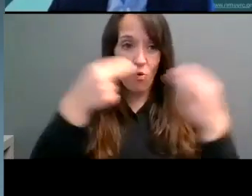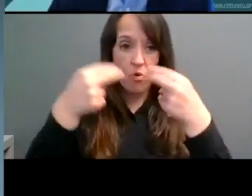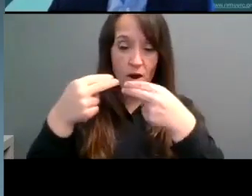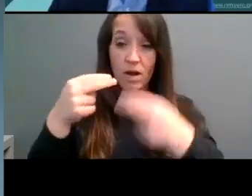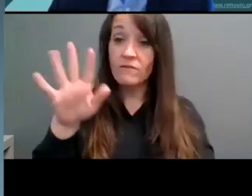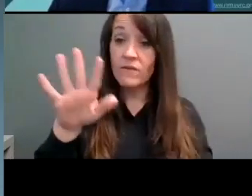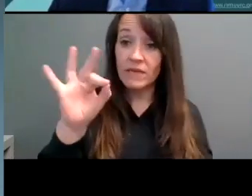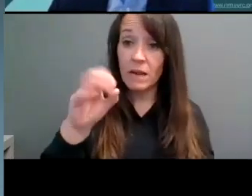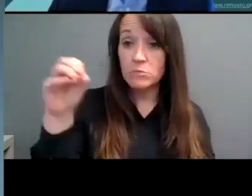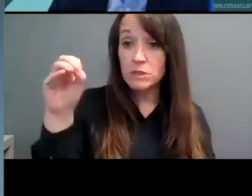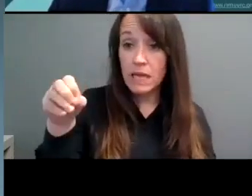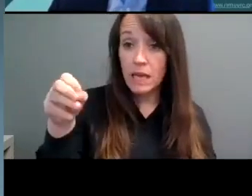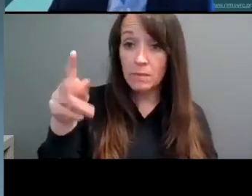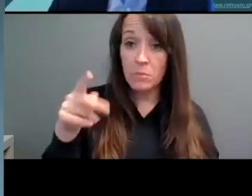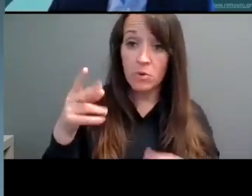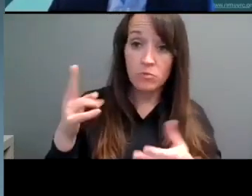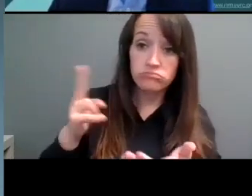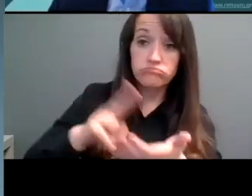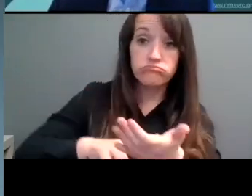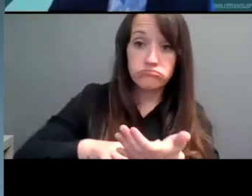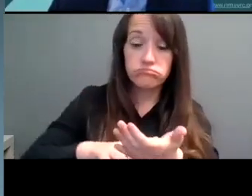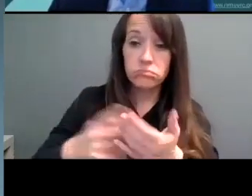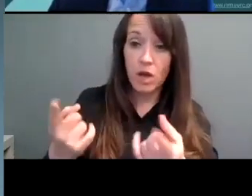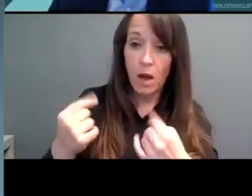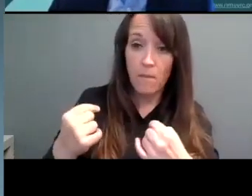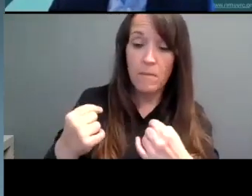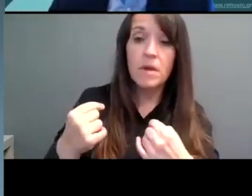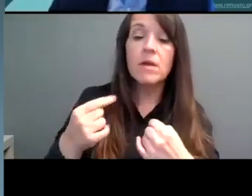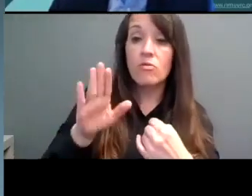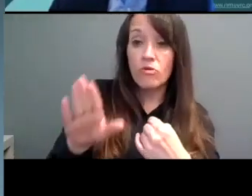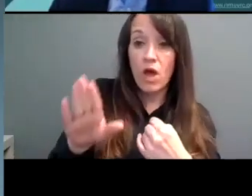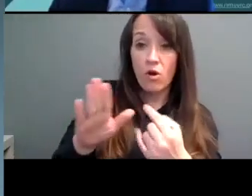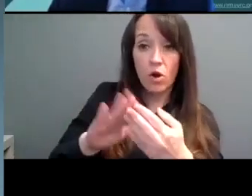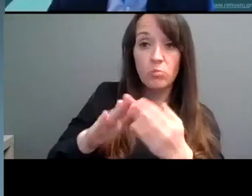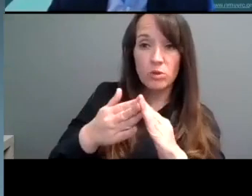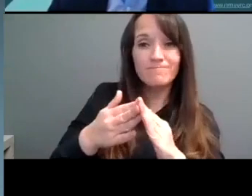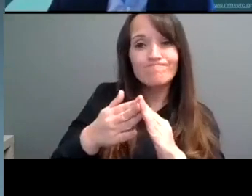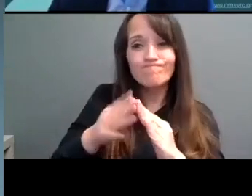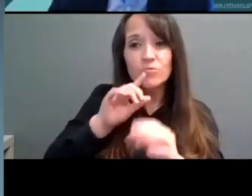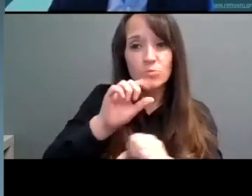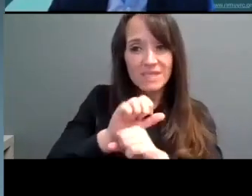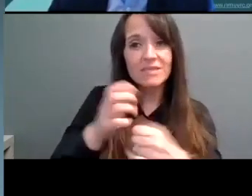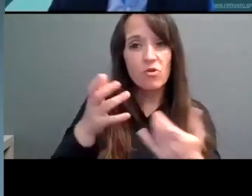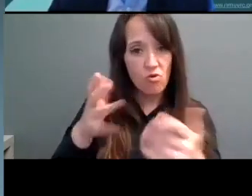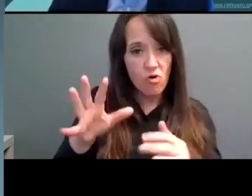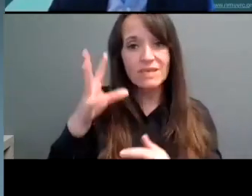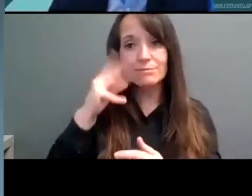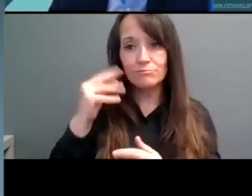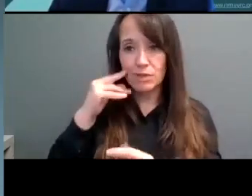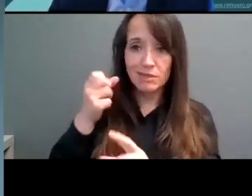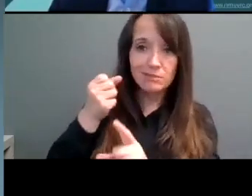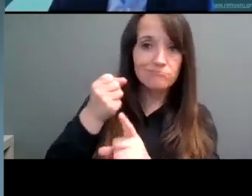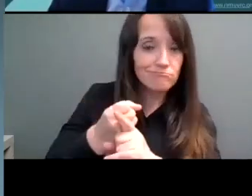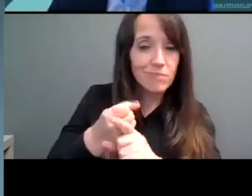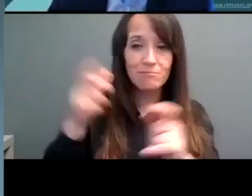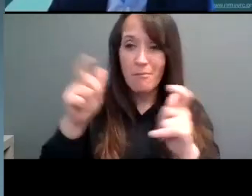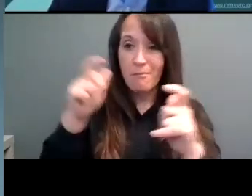of our registrants are in communities that have actually experienced an MVI. And 60% of those who